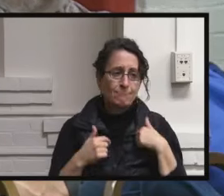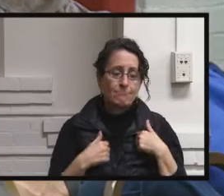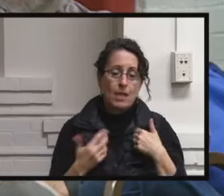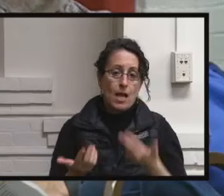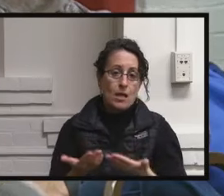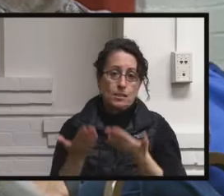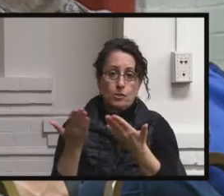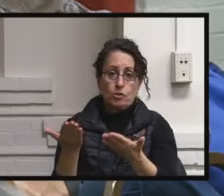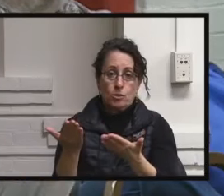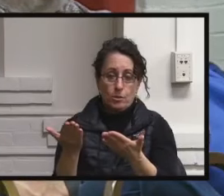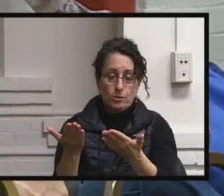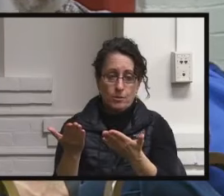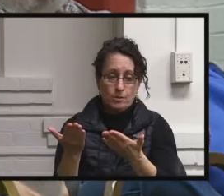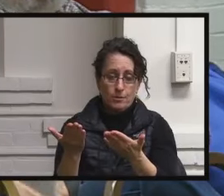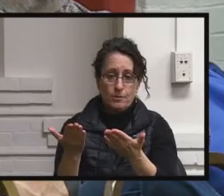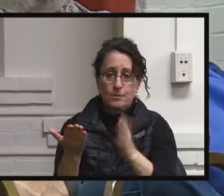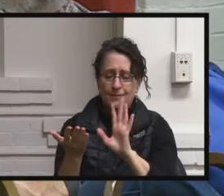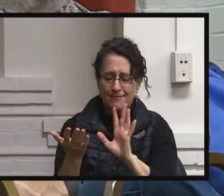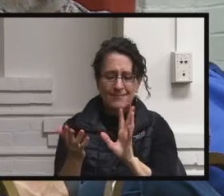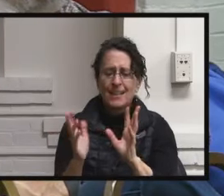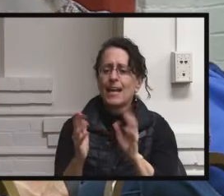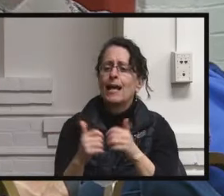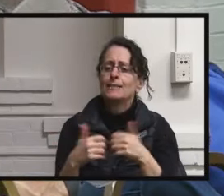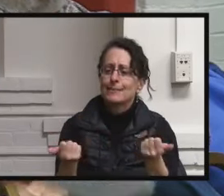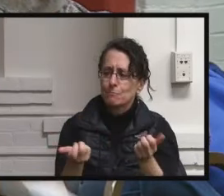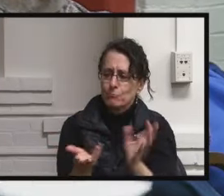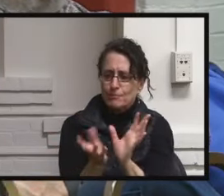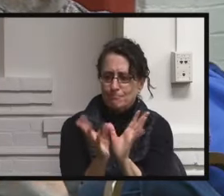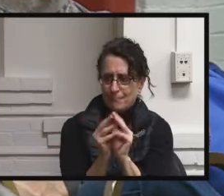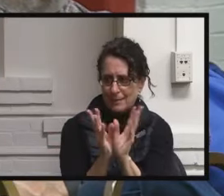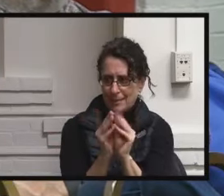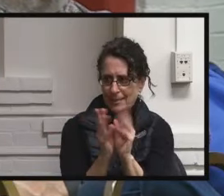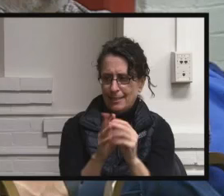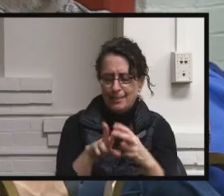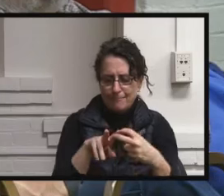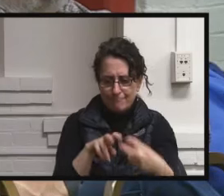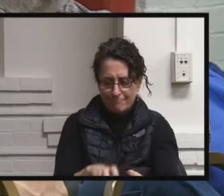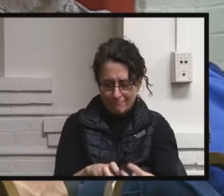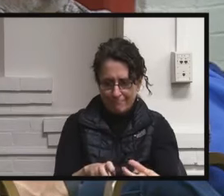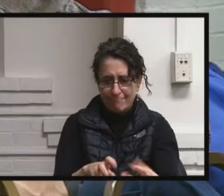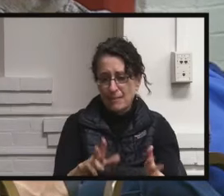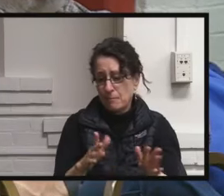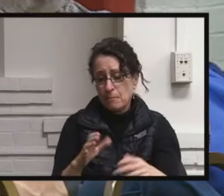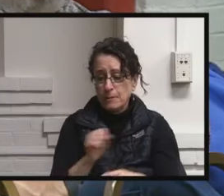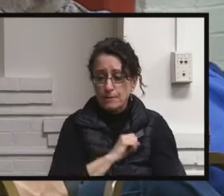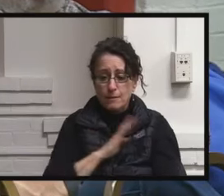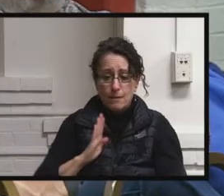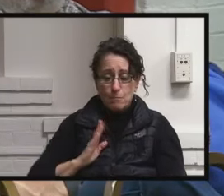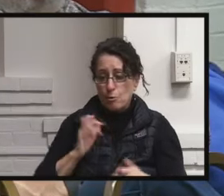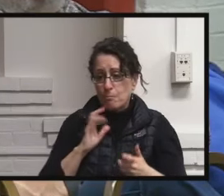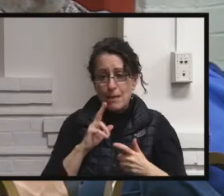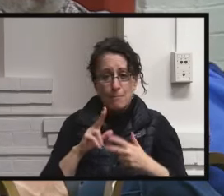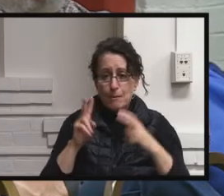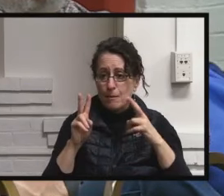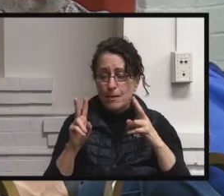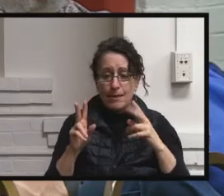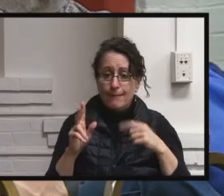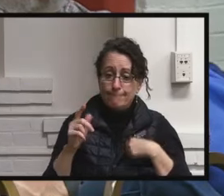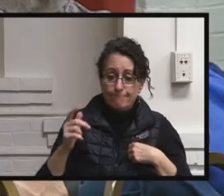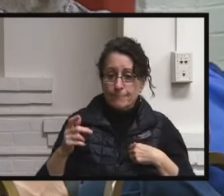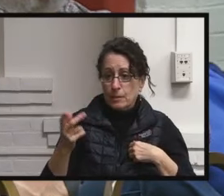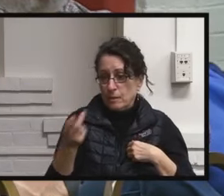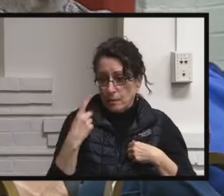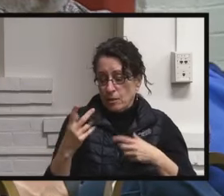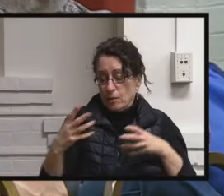suggest, is for us to have a conversation, and maybe you select board wants to have a meeting with us to understand that. Yeah,